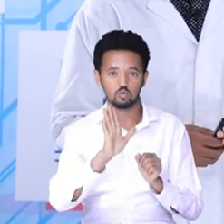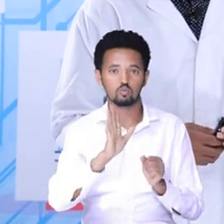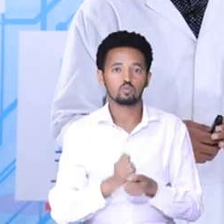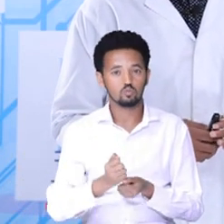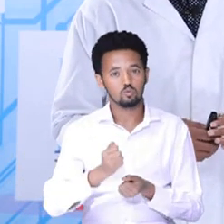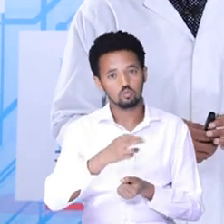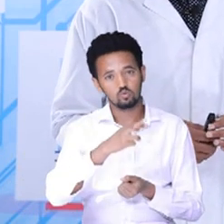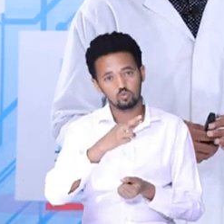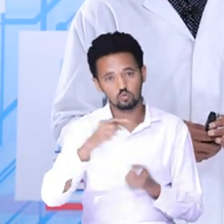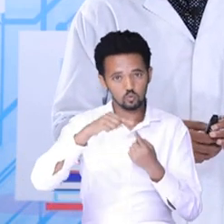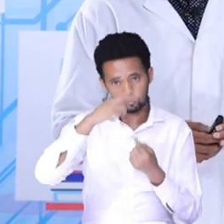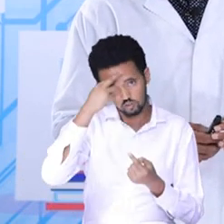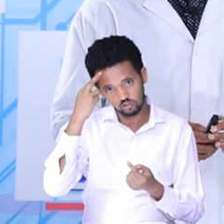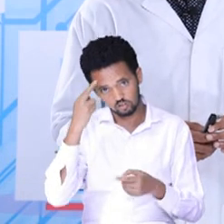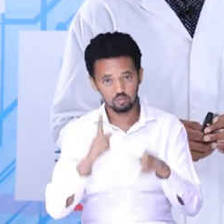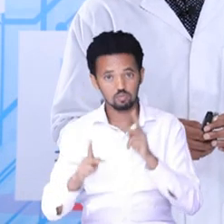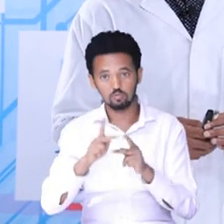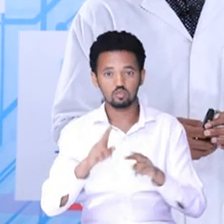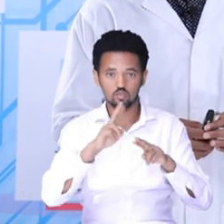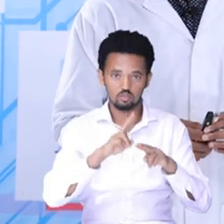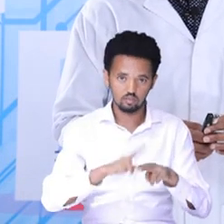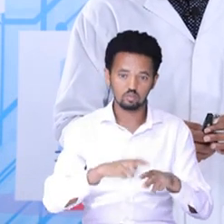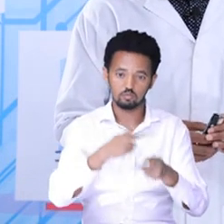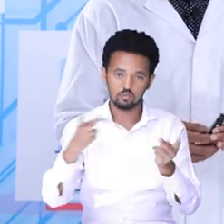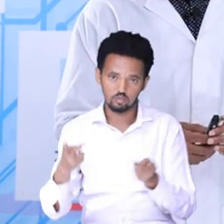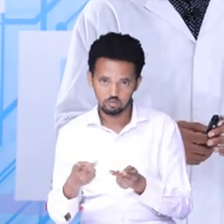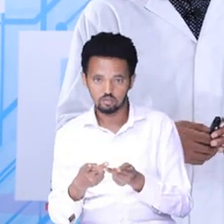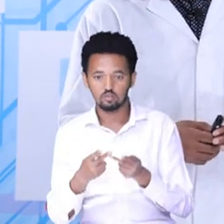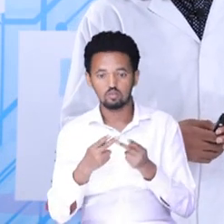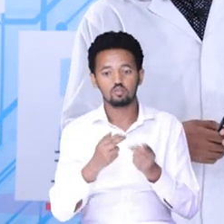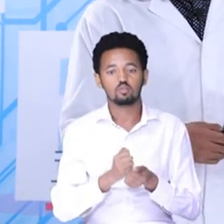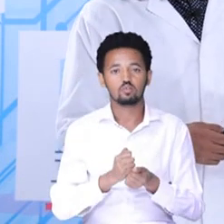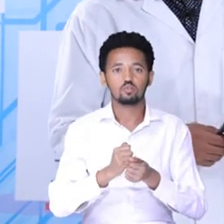reason, the population settlement is sparse.